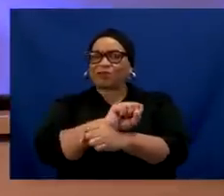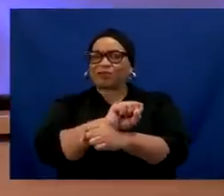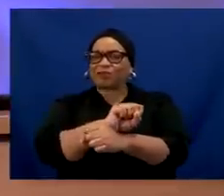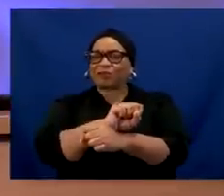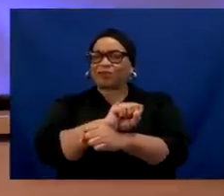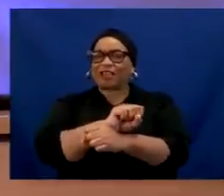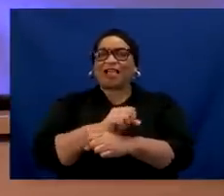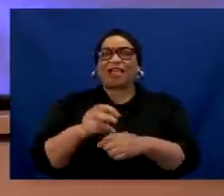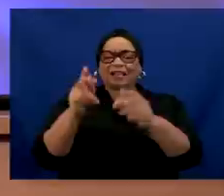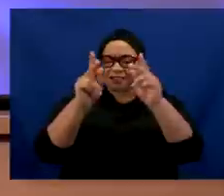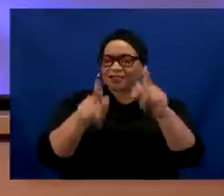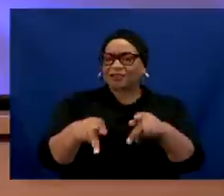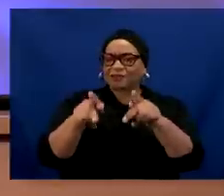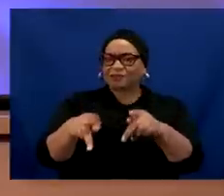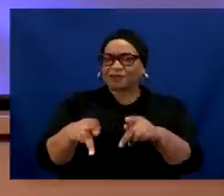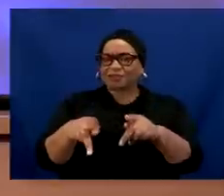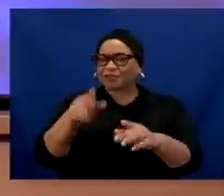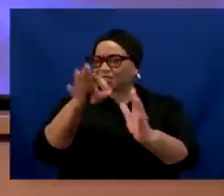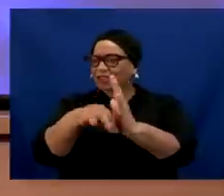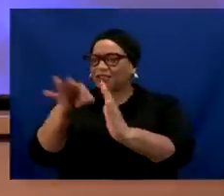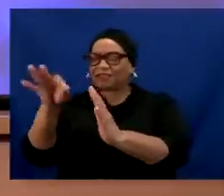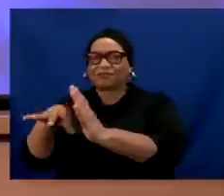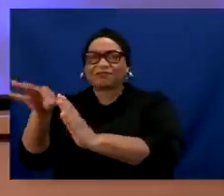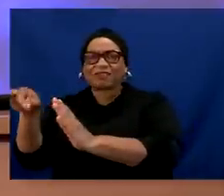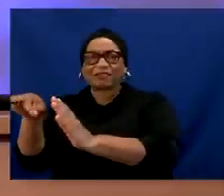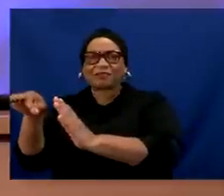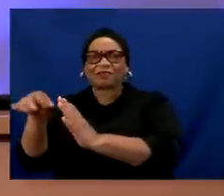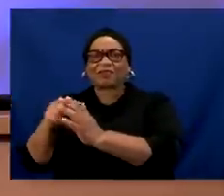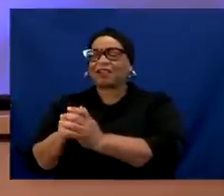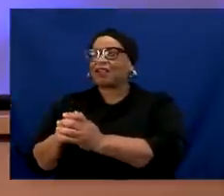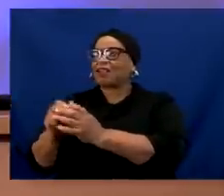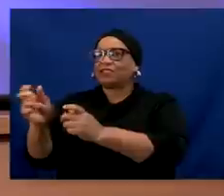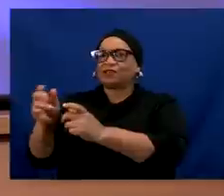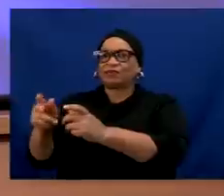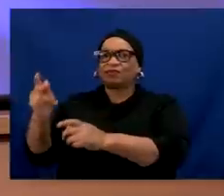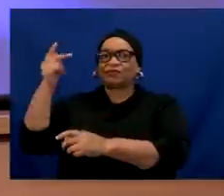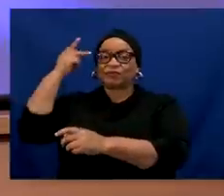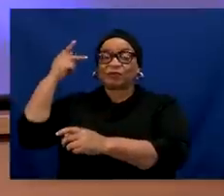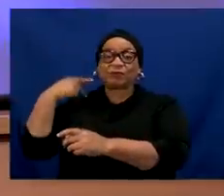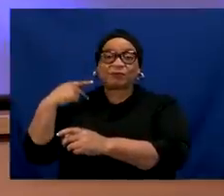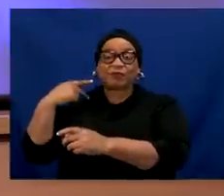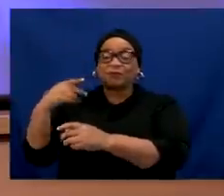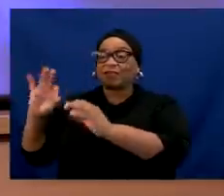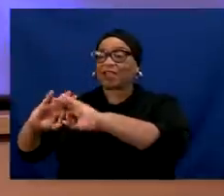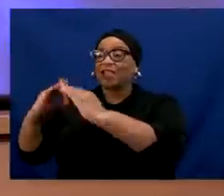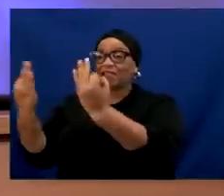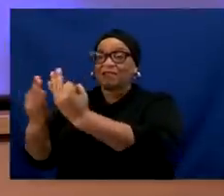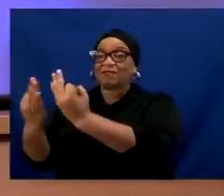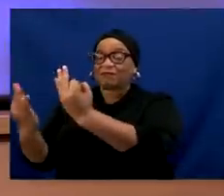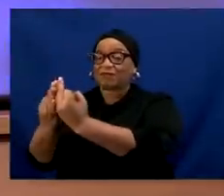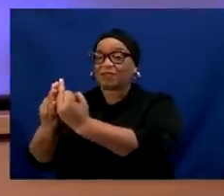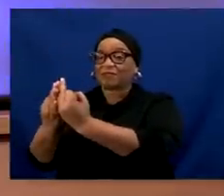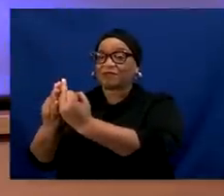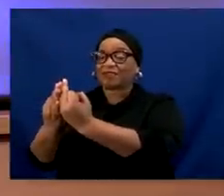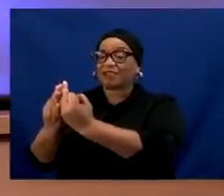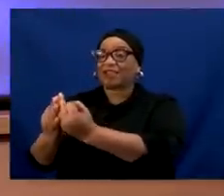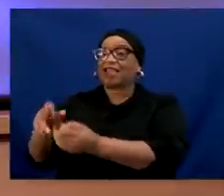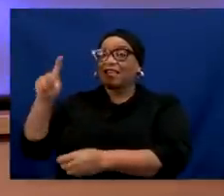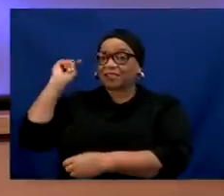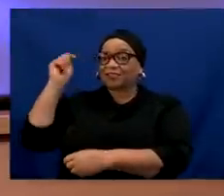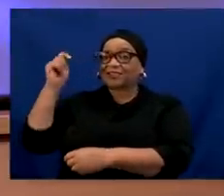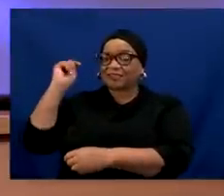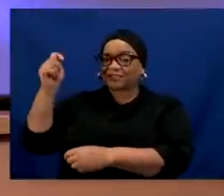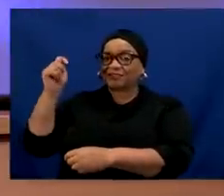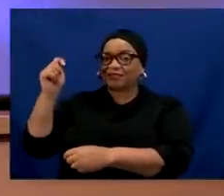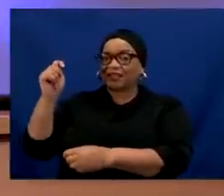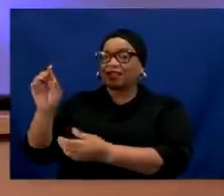ordinary individual who takes the Holy Ghost with you when you're dealing with your parental relationships and parental responsibility and testify that